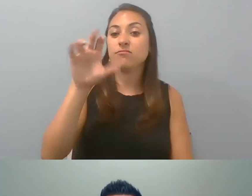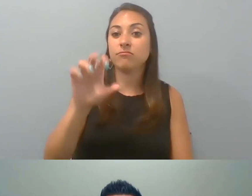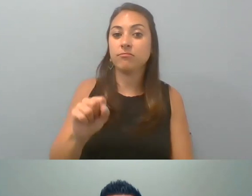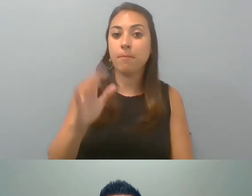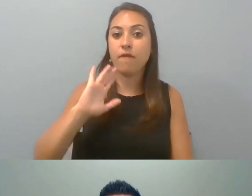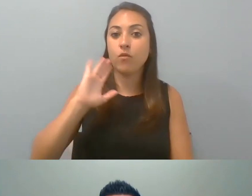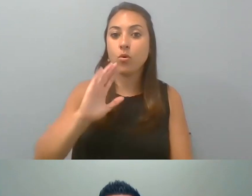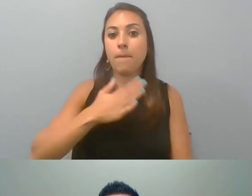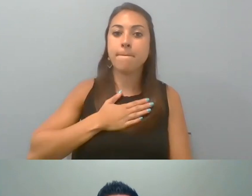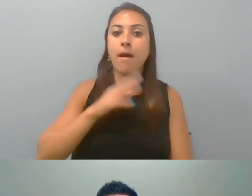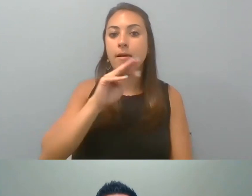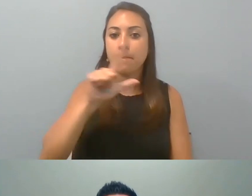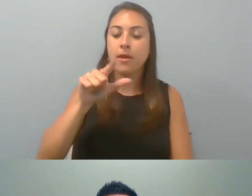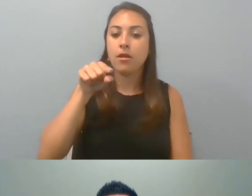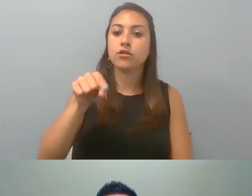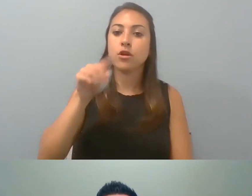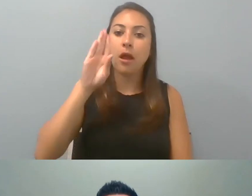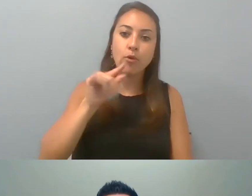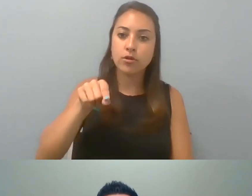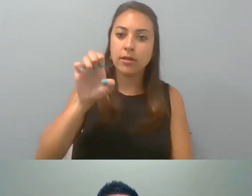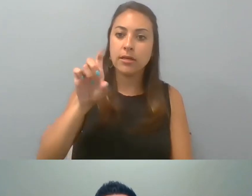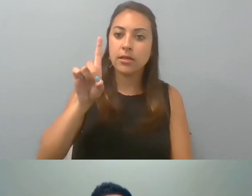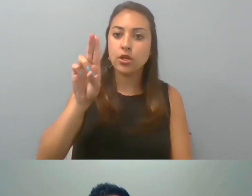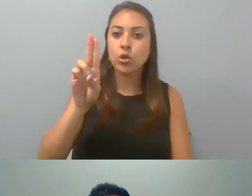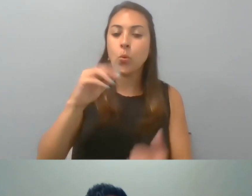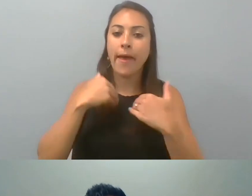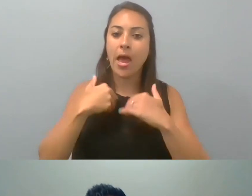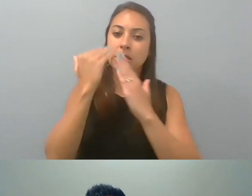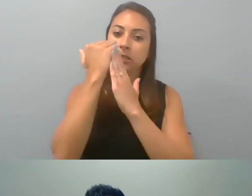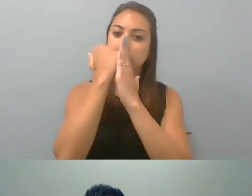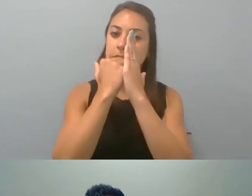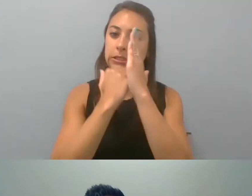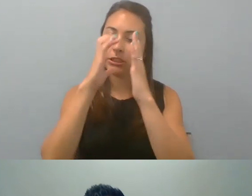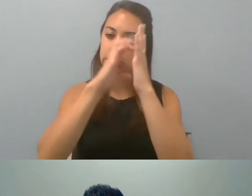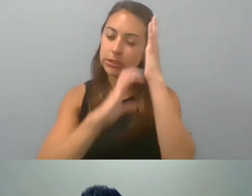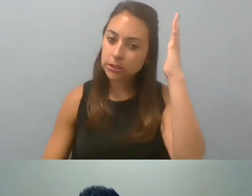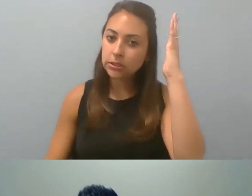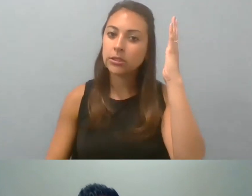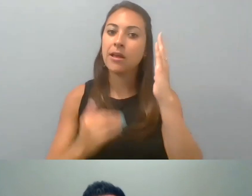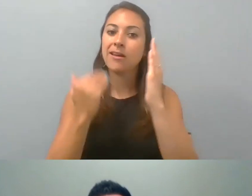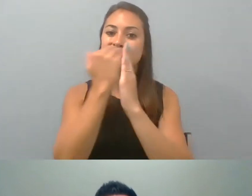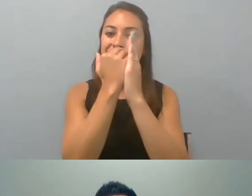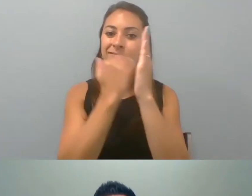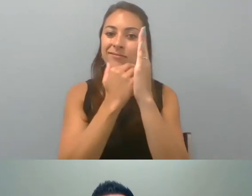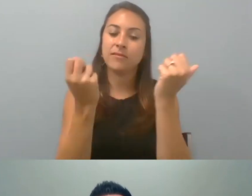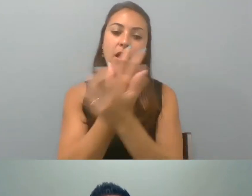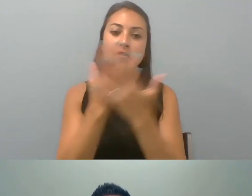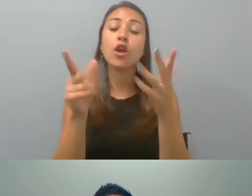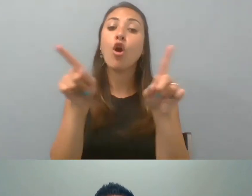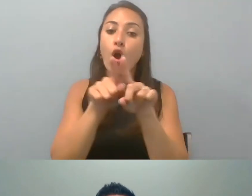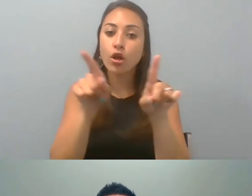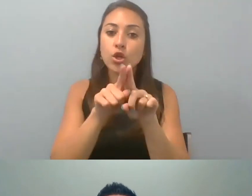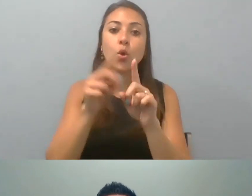earlier, mymeal.brown.edu. That has ingredients lists for everything, as well as nutrition facts